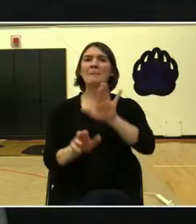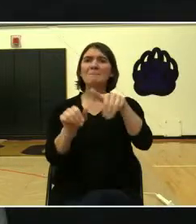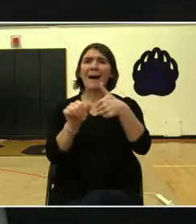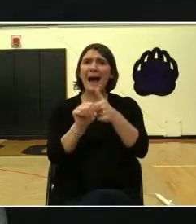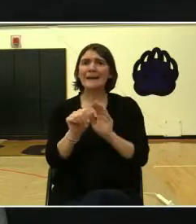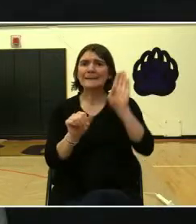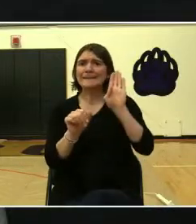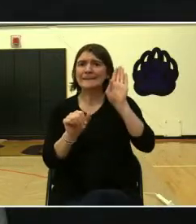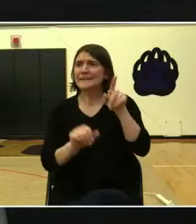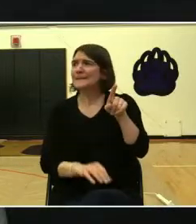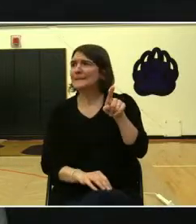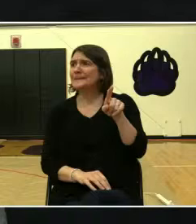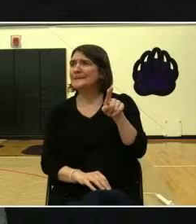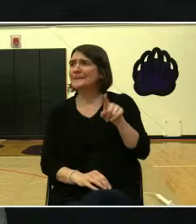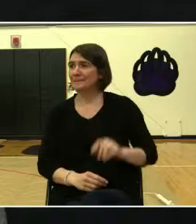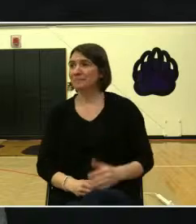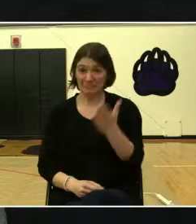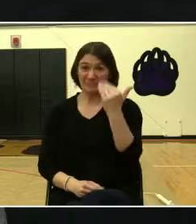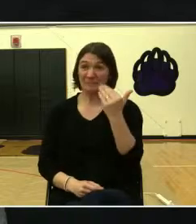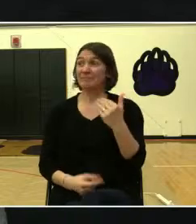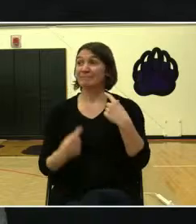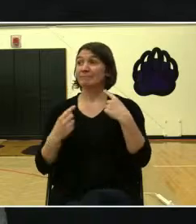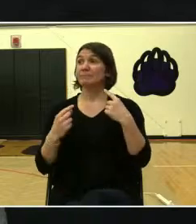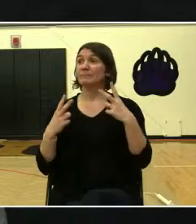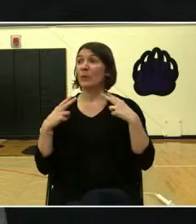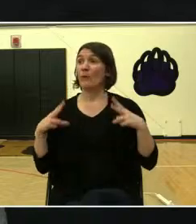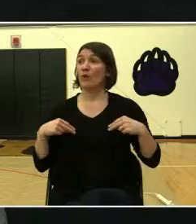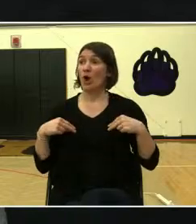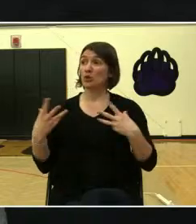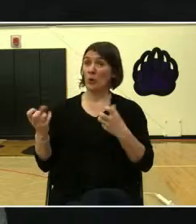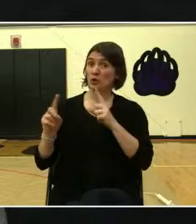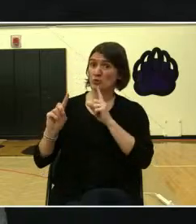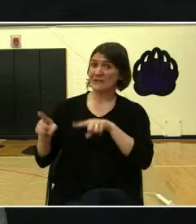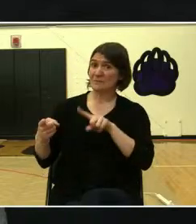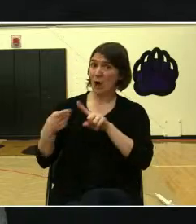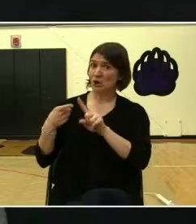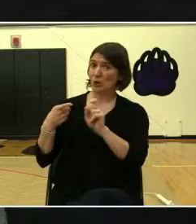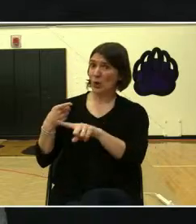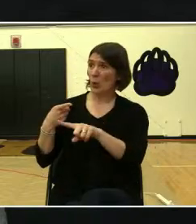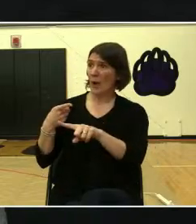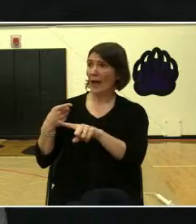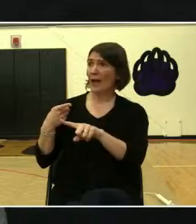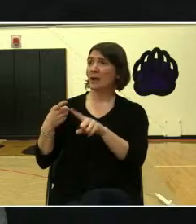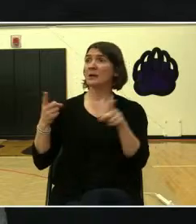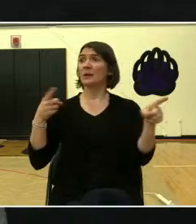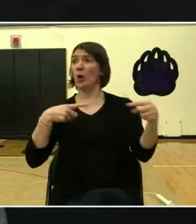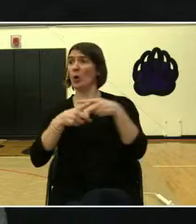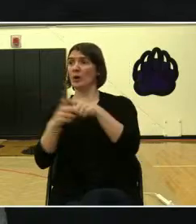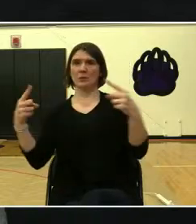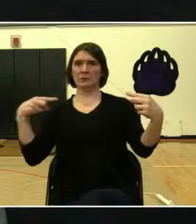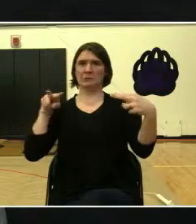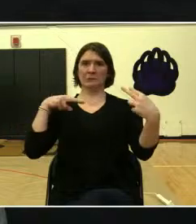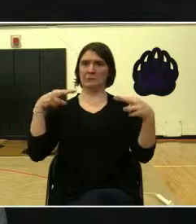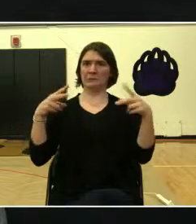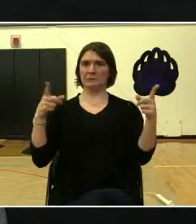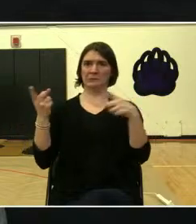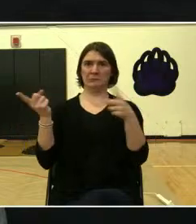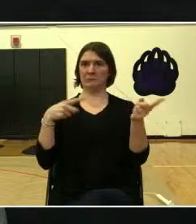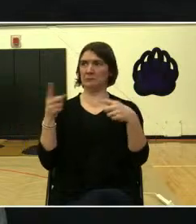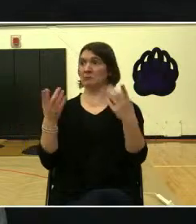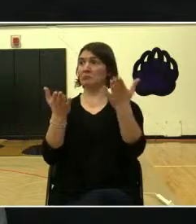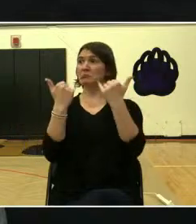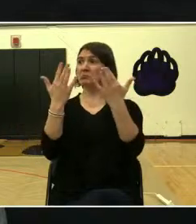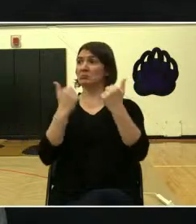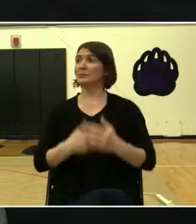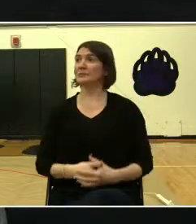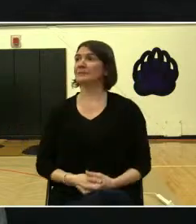Mr Garza yeah would you did you want to respond to that inquiry respond to no are come